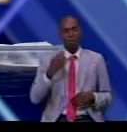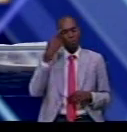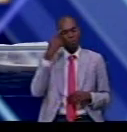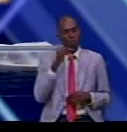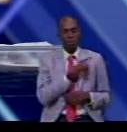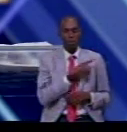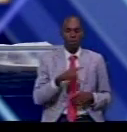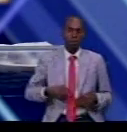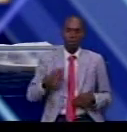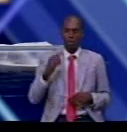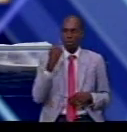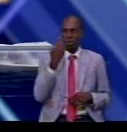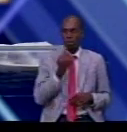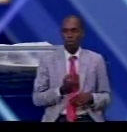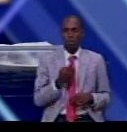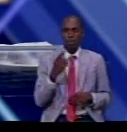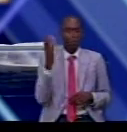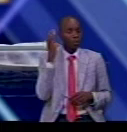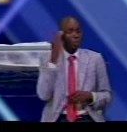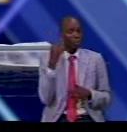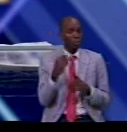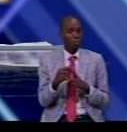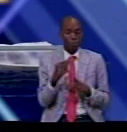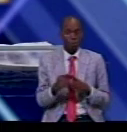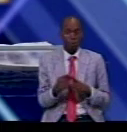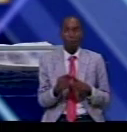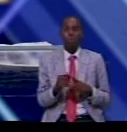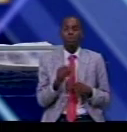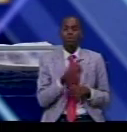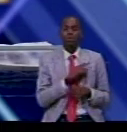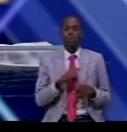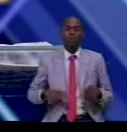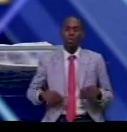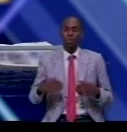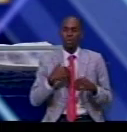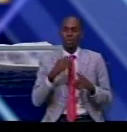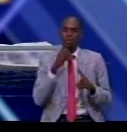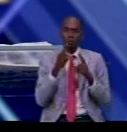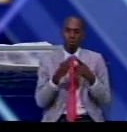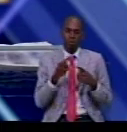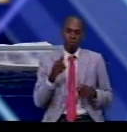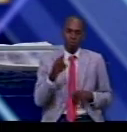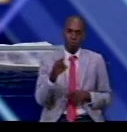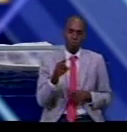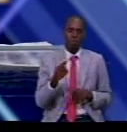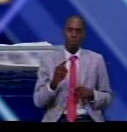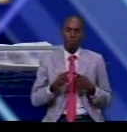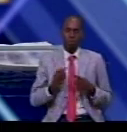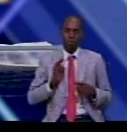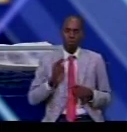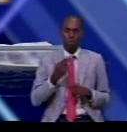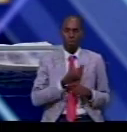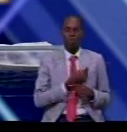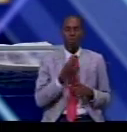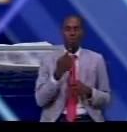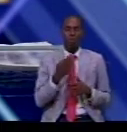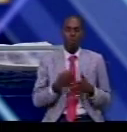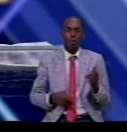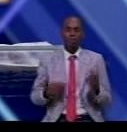the message. You need to prepare yourself. The Lord has spoken to us, telling us of what will happen.